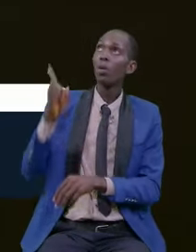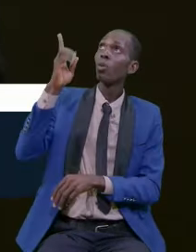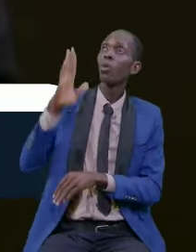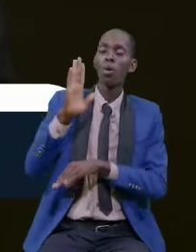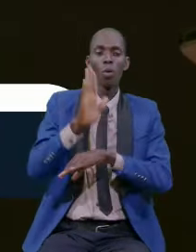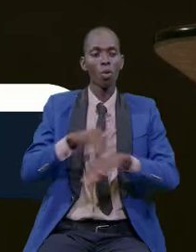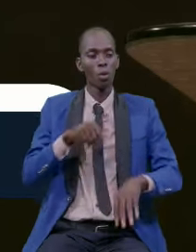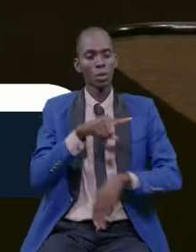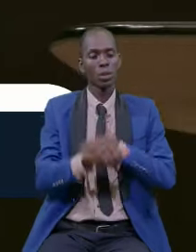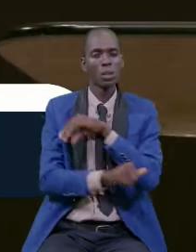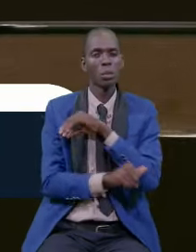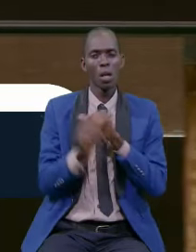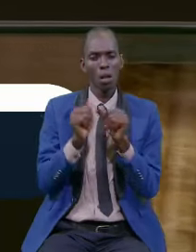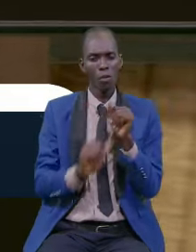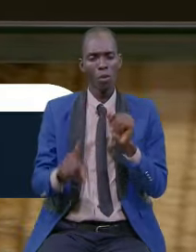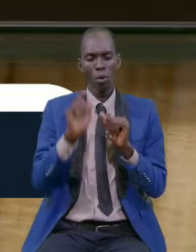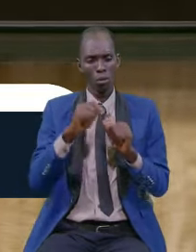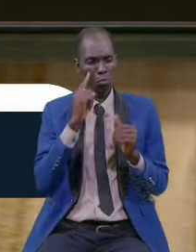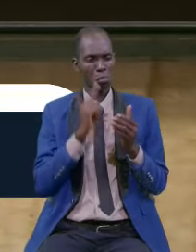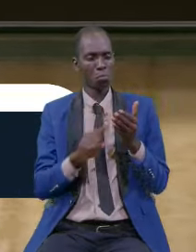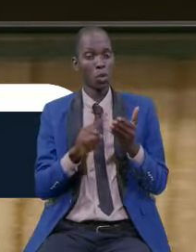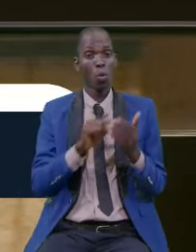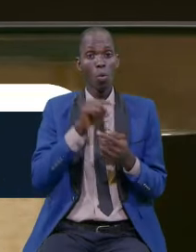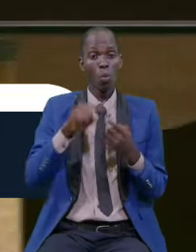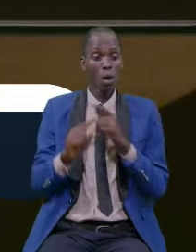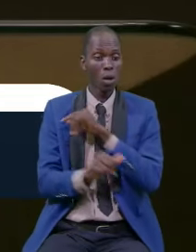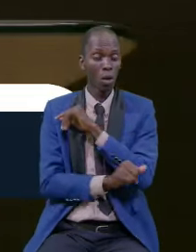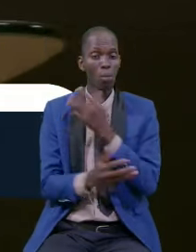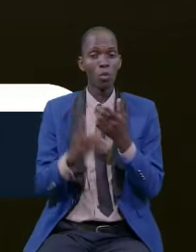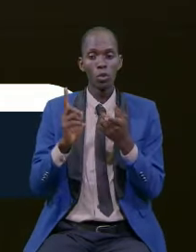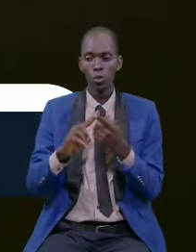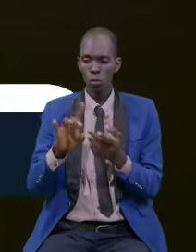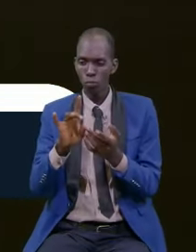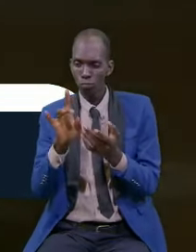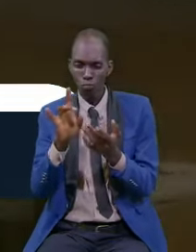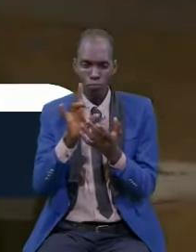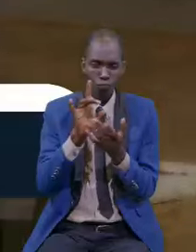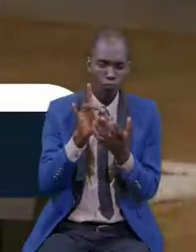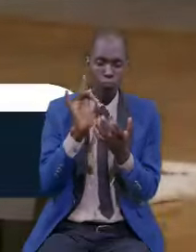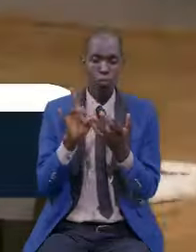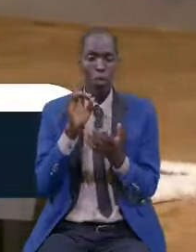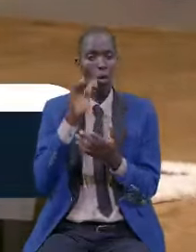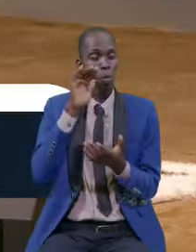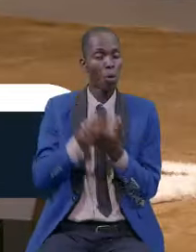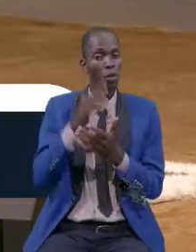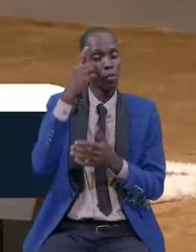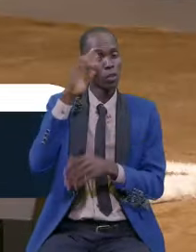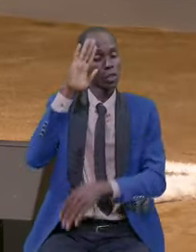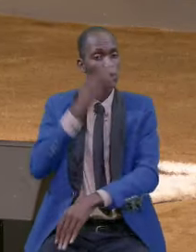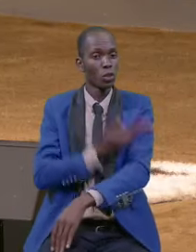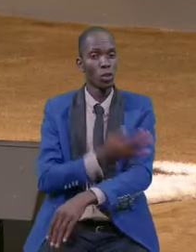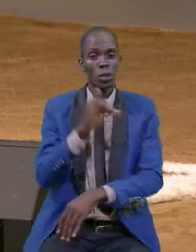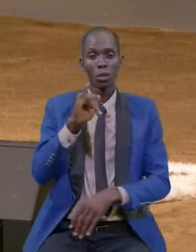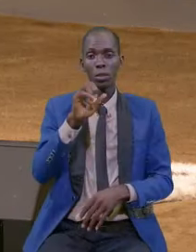could observe, even when he was going to choose a wife for Isaac, and he told